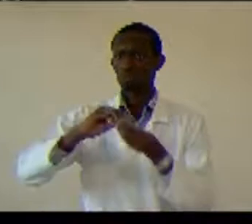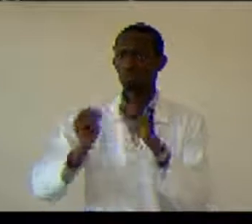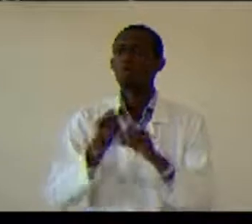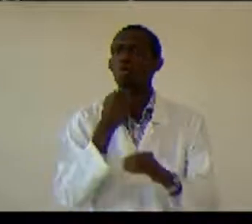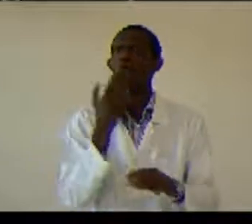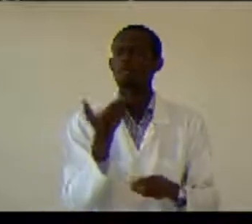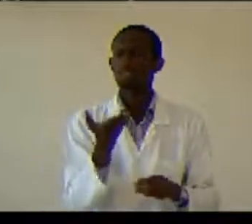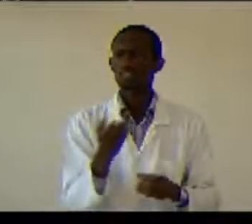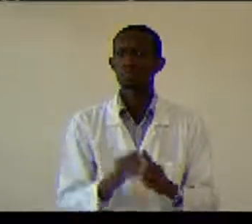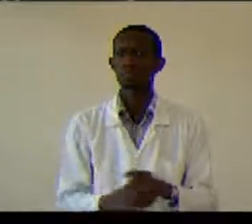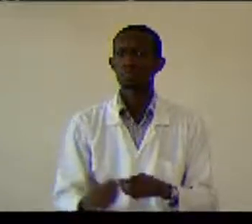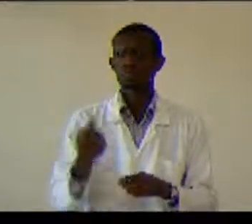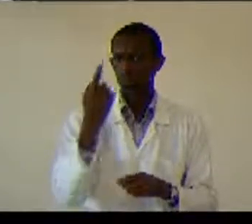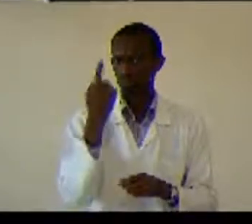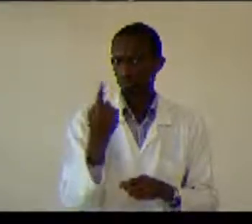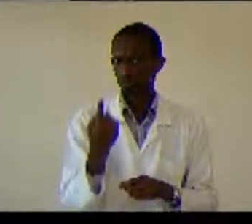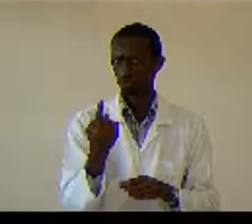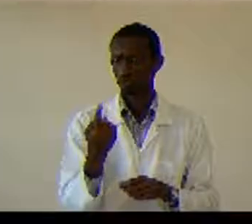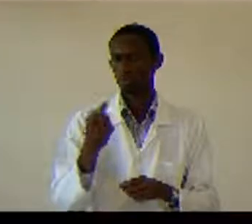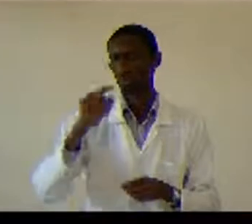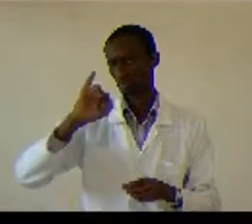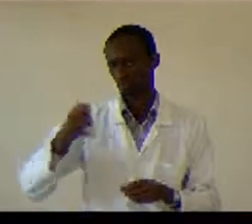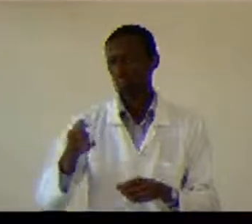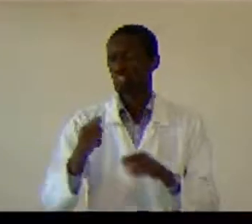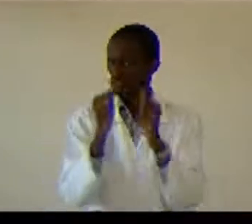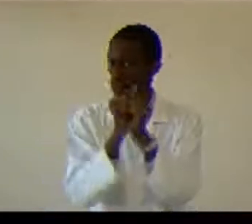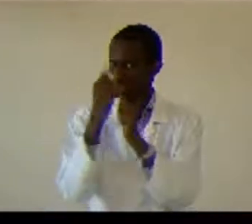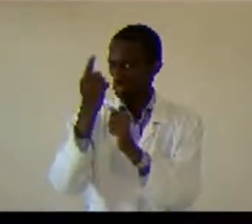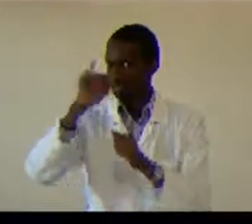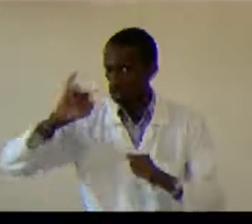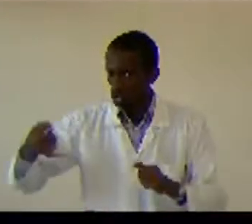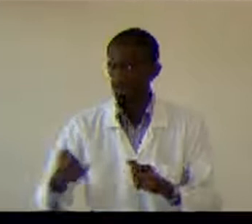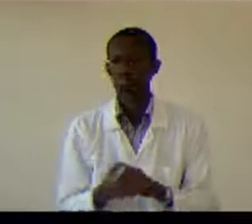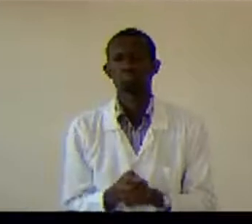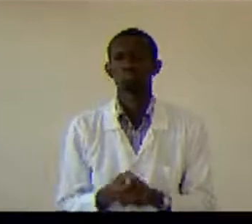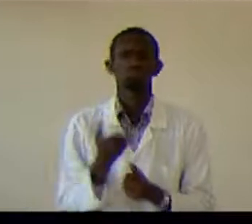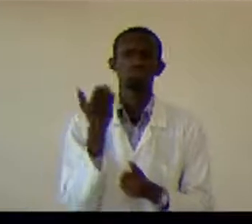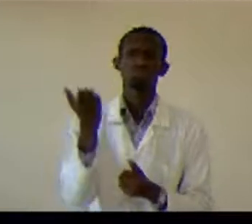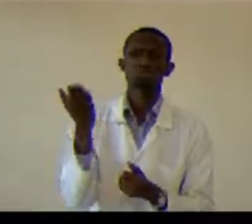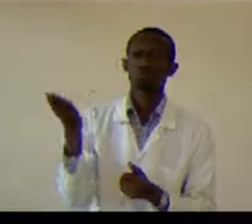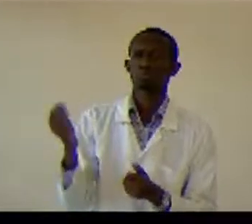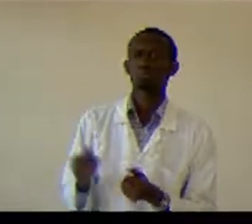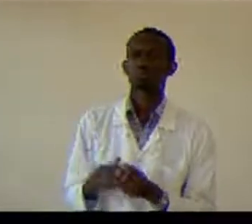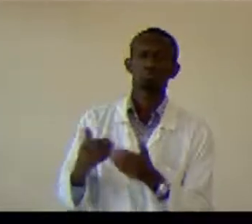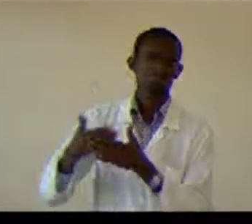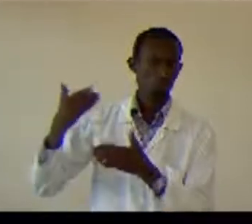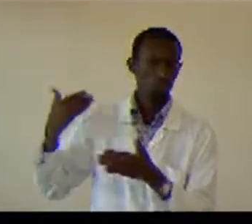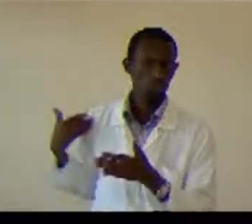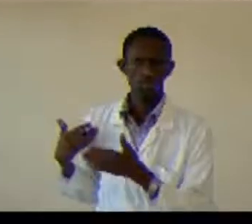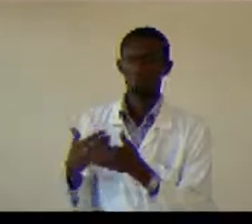1 gram is going to be 11 joules. And that is what we talked about